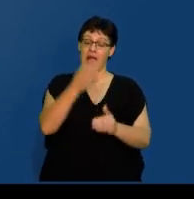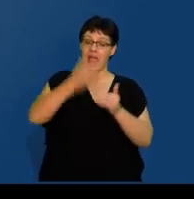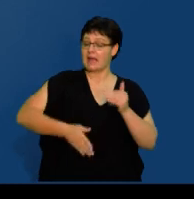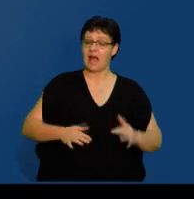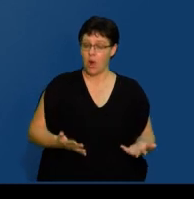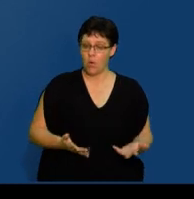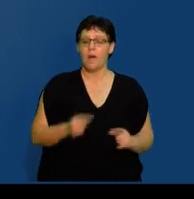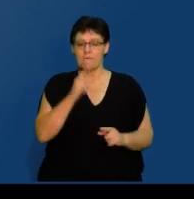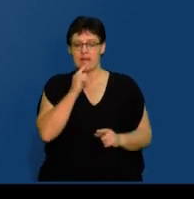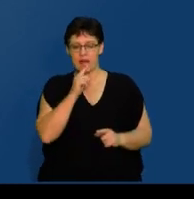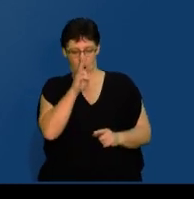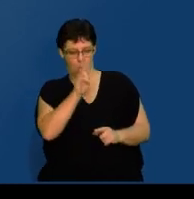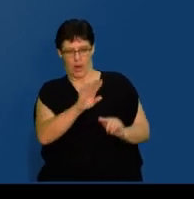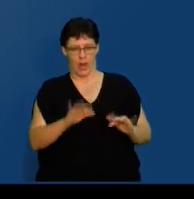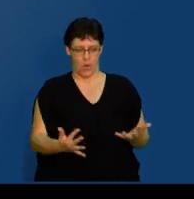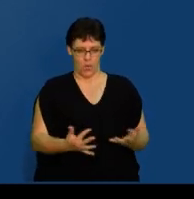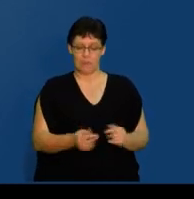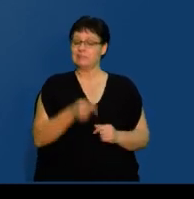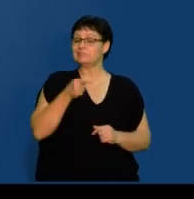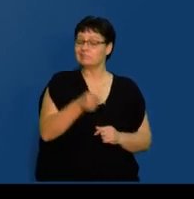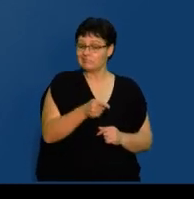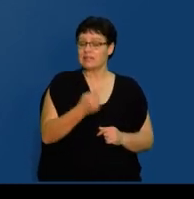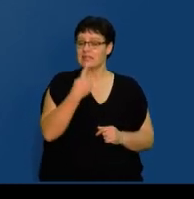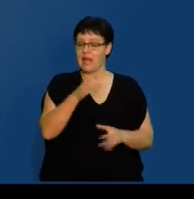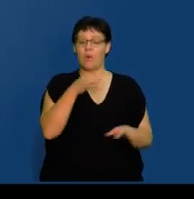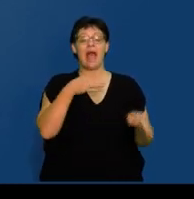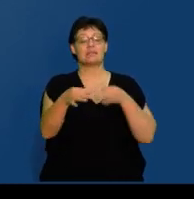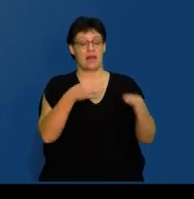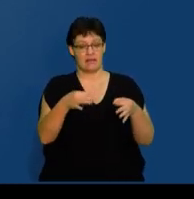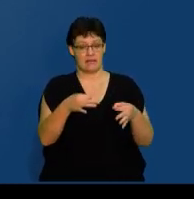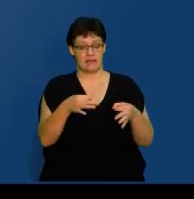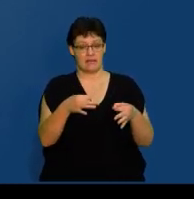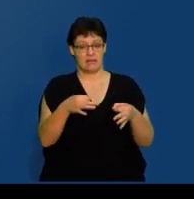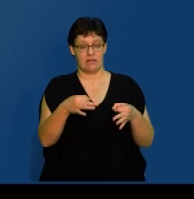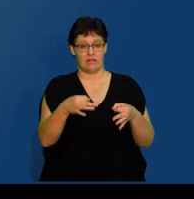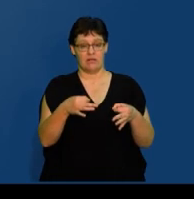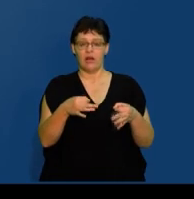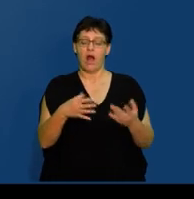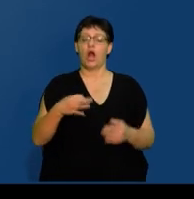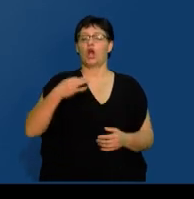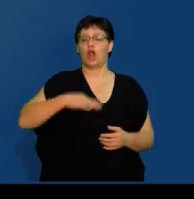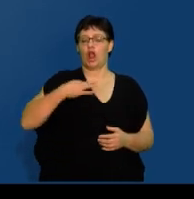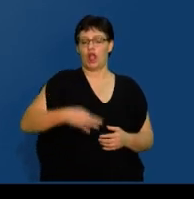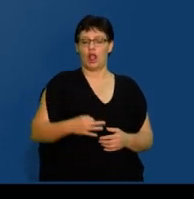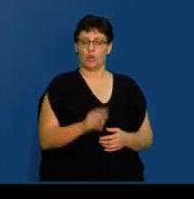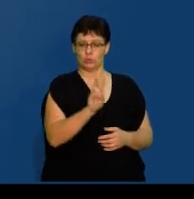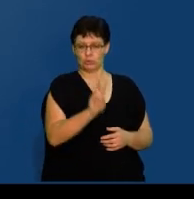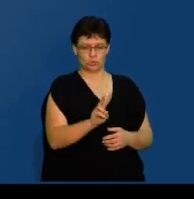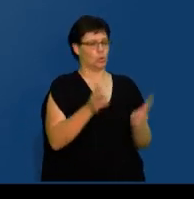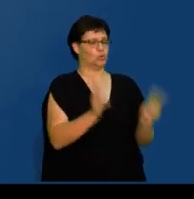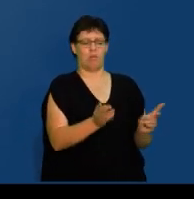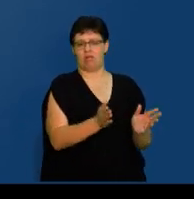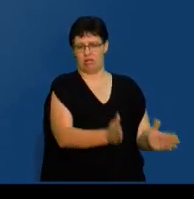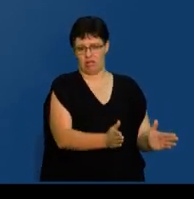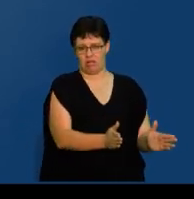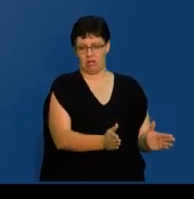they would physically appear, and in this case we describe this as two normal females or daughters with